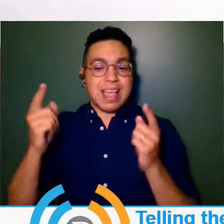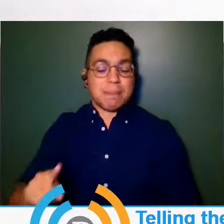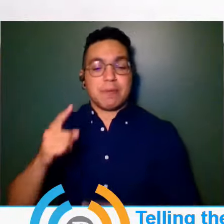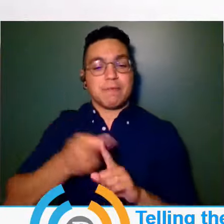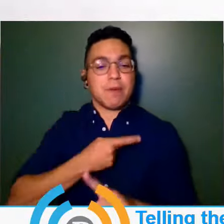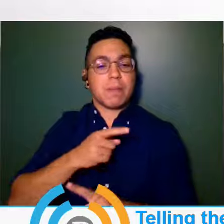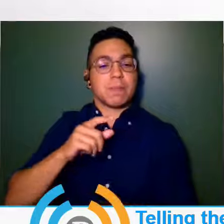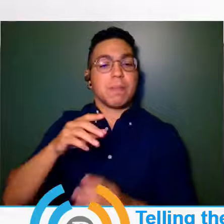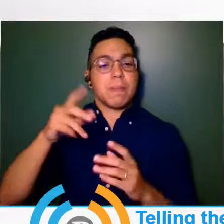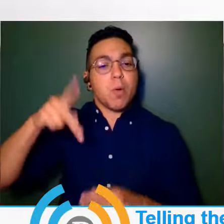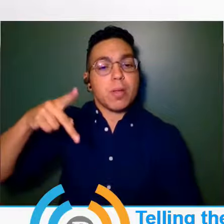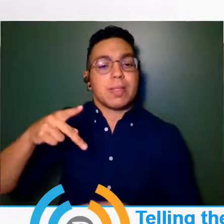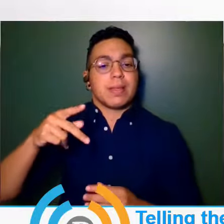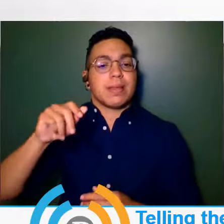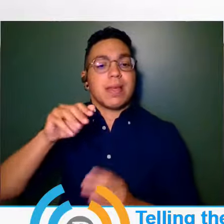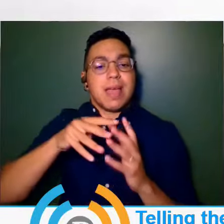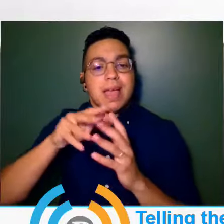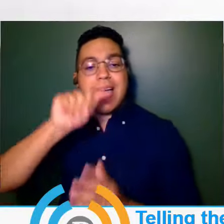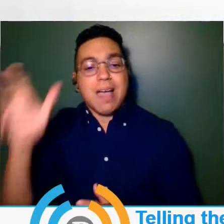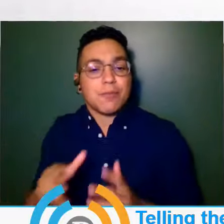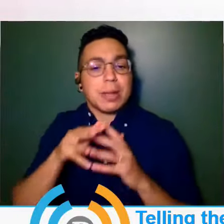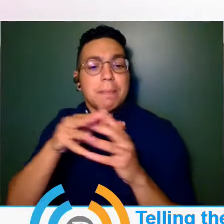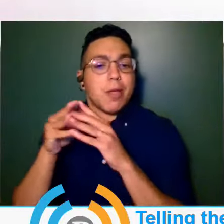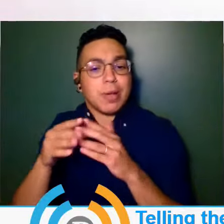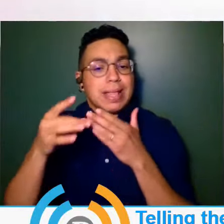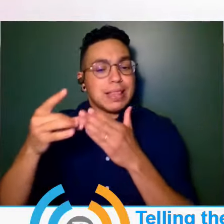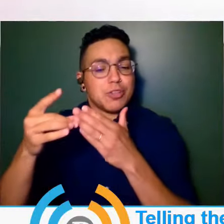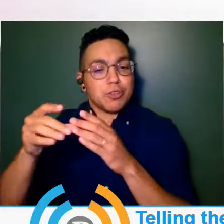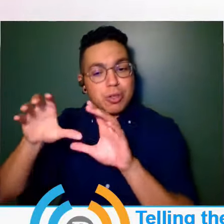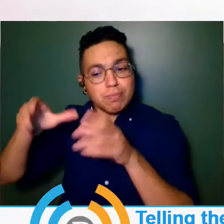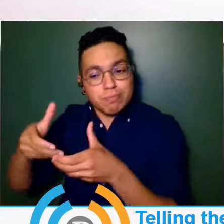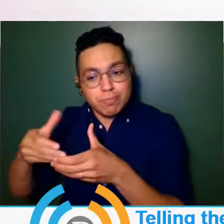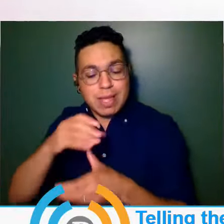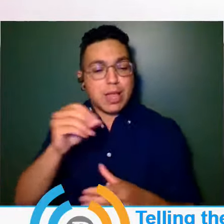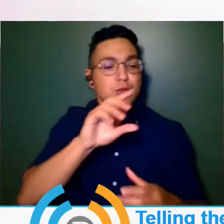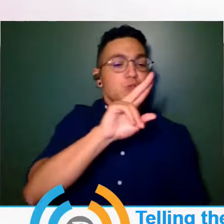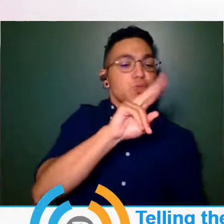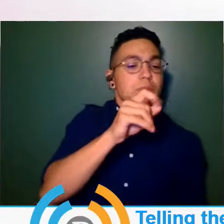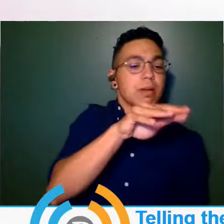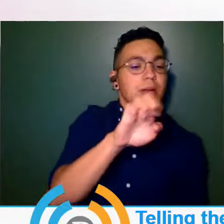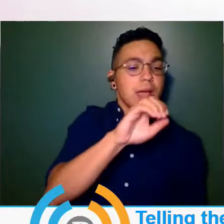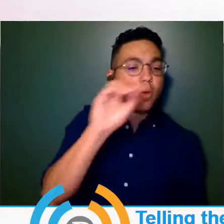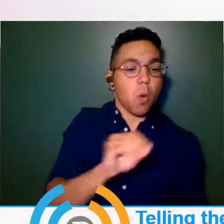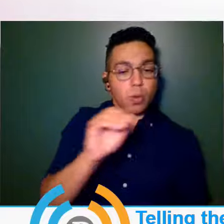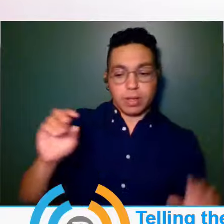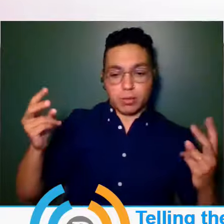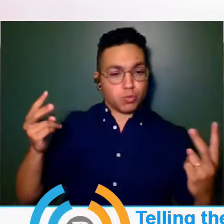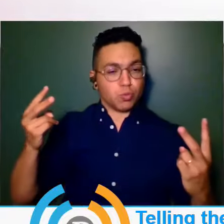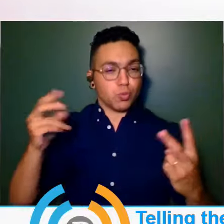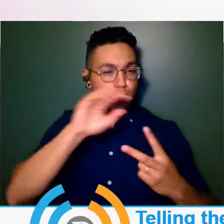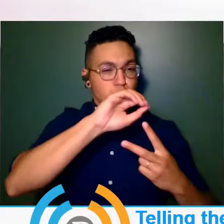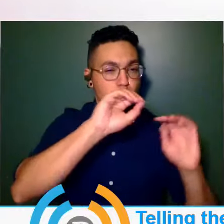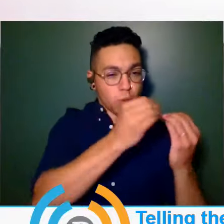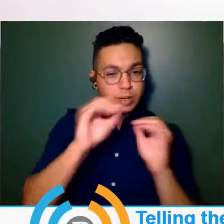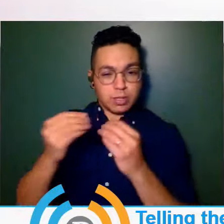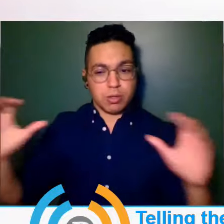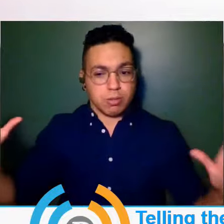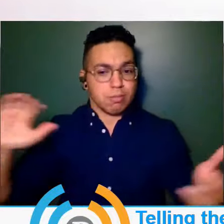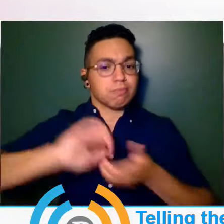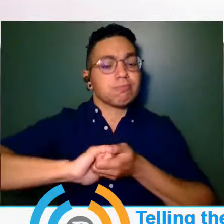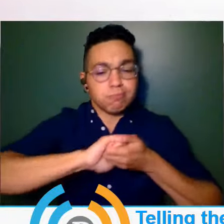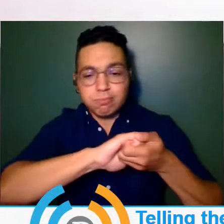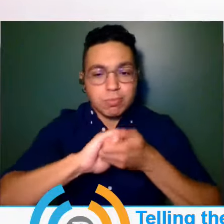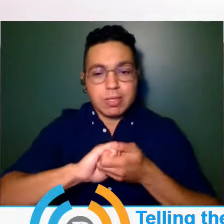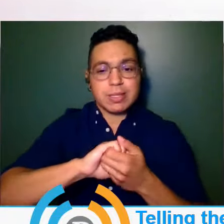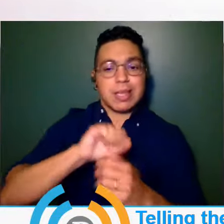Forum and Unite Oregon. Those were the two organizations that actually put out the long list of demands that